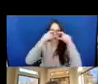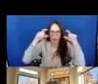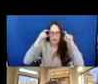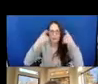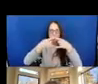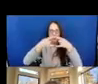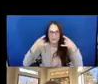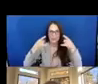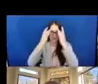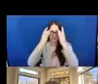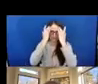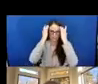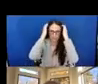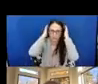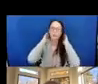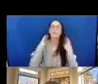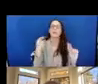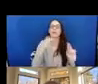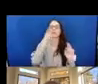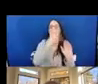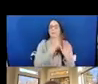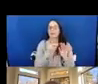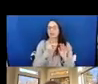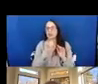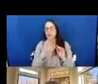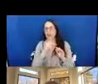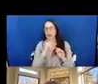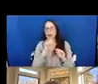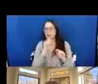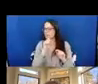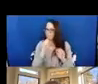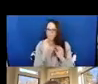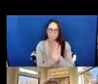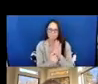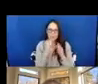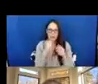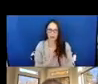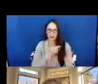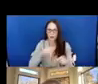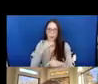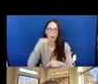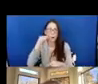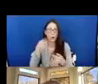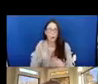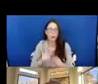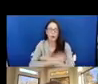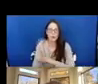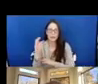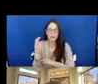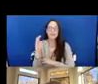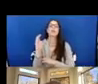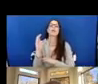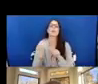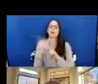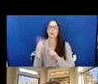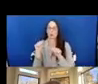we were able, Nicholas was not allowed to come home for Christmas, but, um, um, we were able to